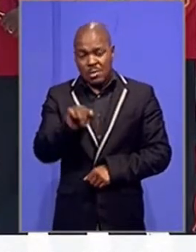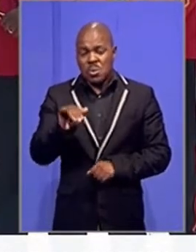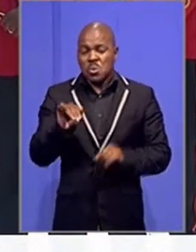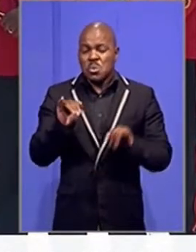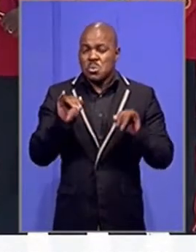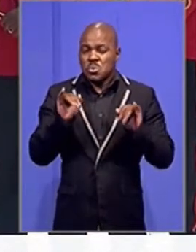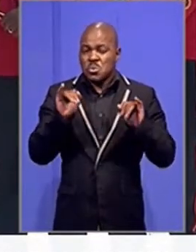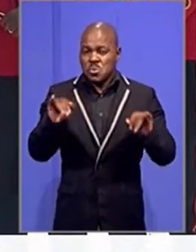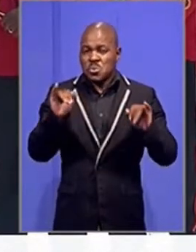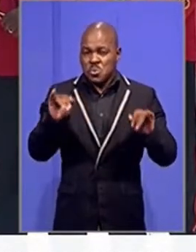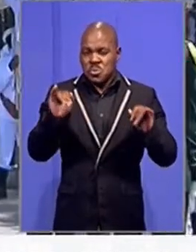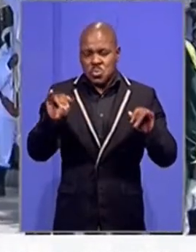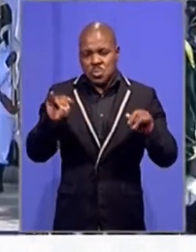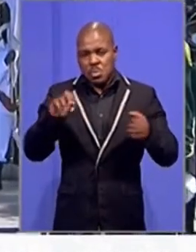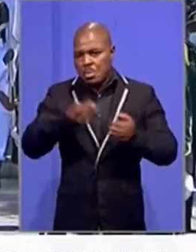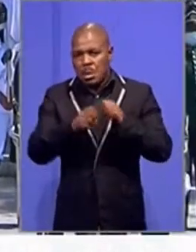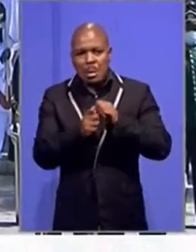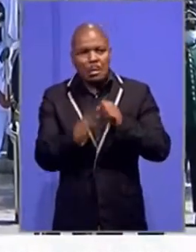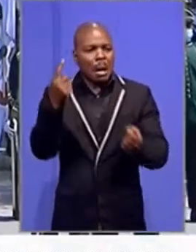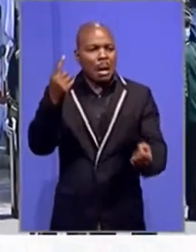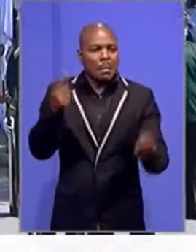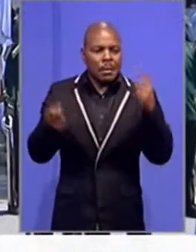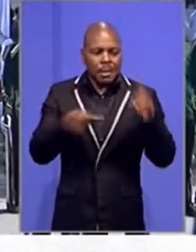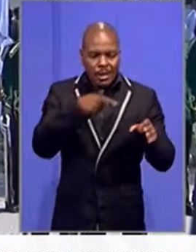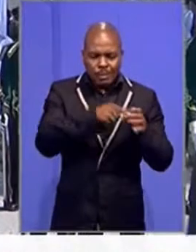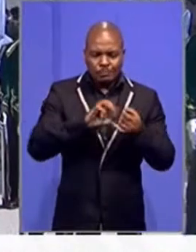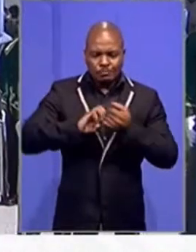great tribulations and trials.